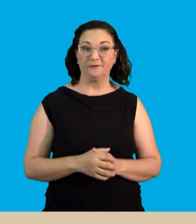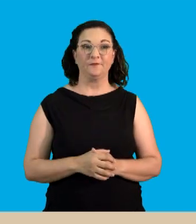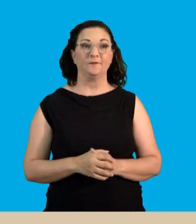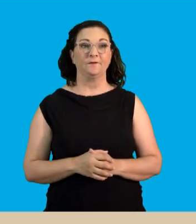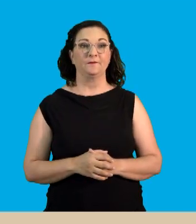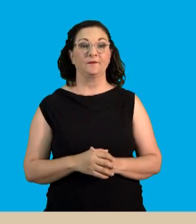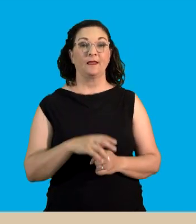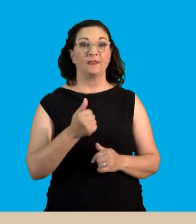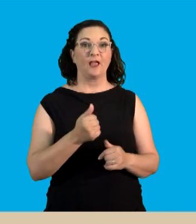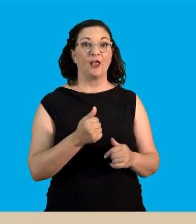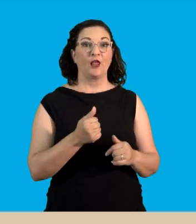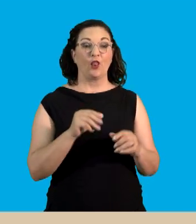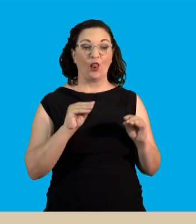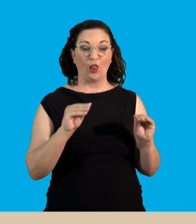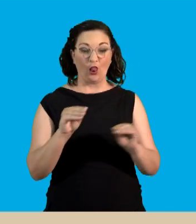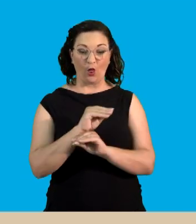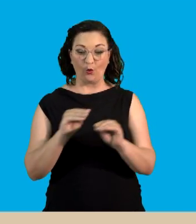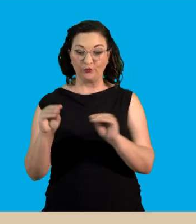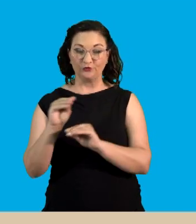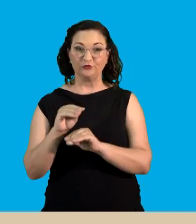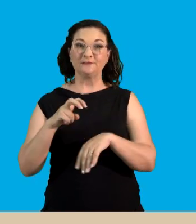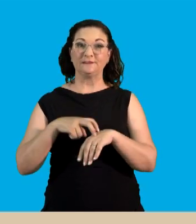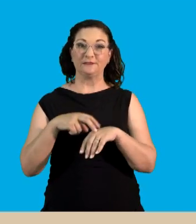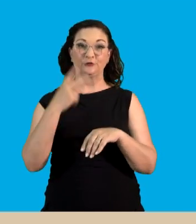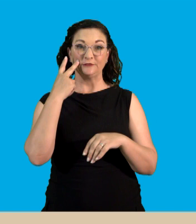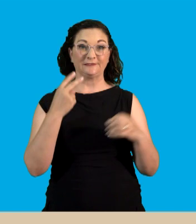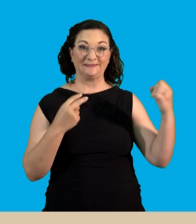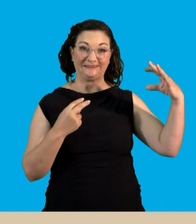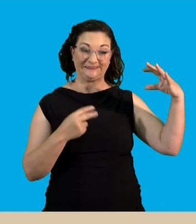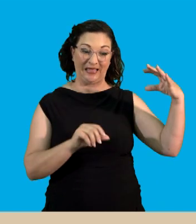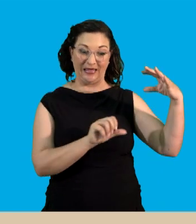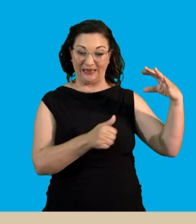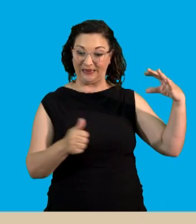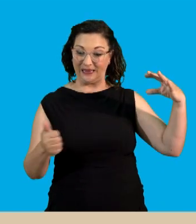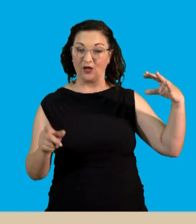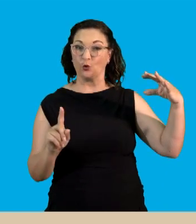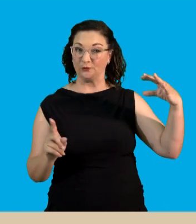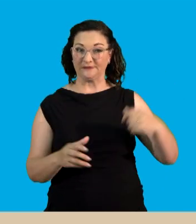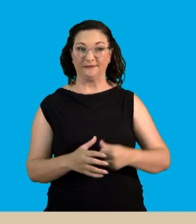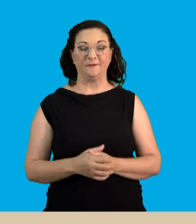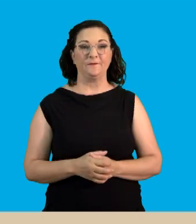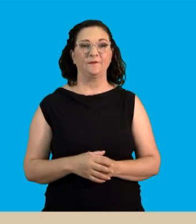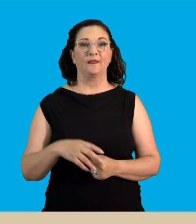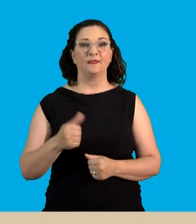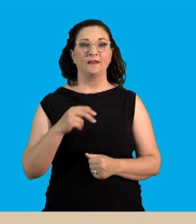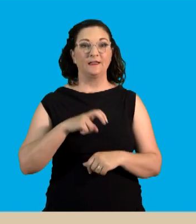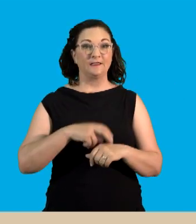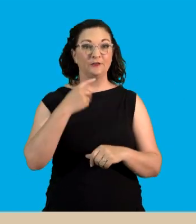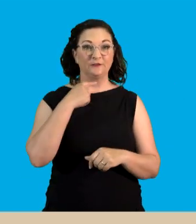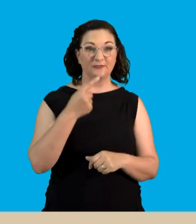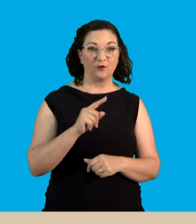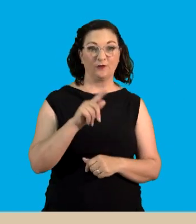2, identify the location of each planet relative to the sun. And 3, differentiate between